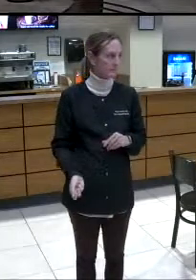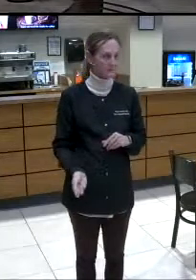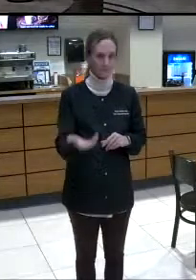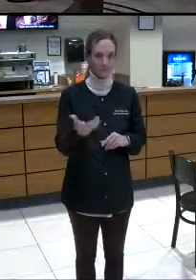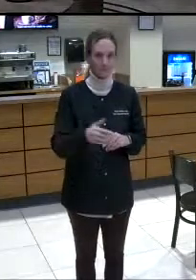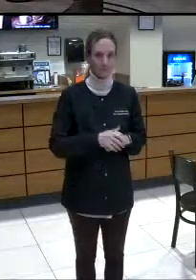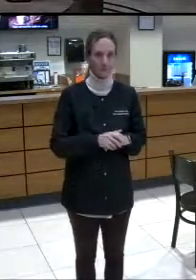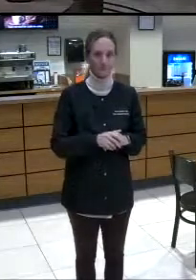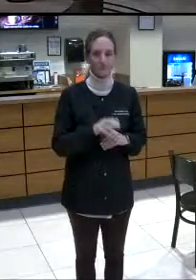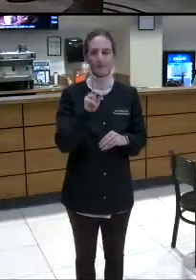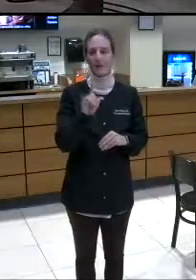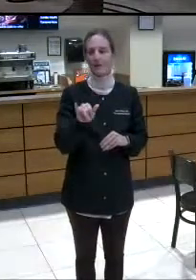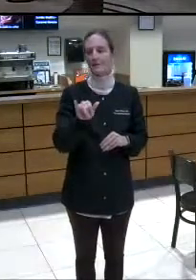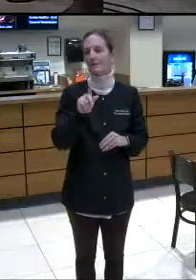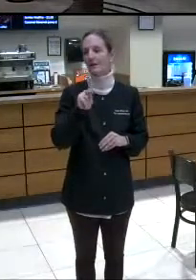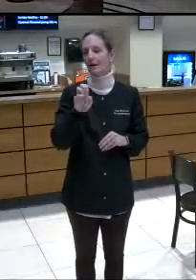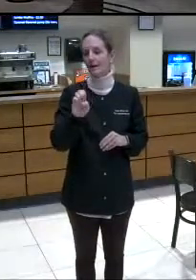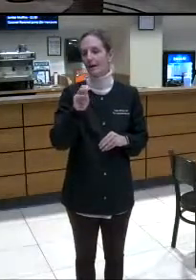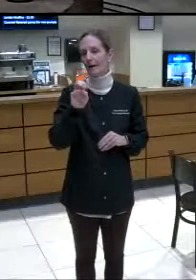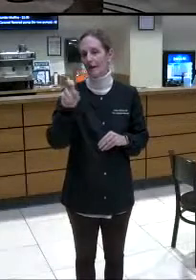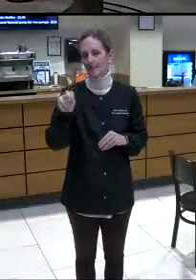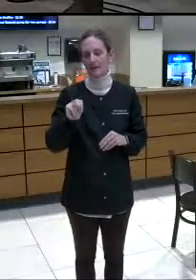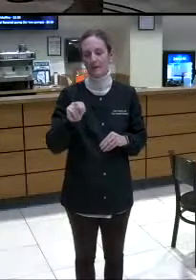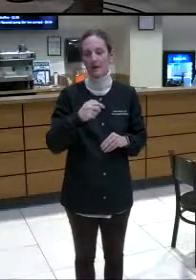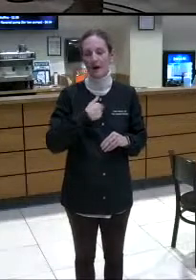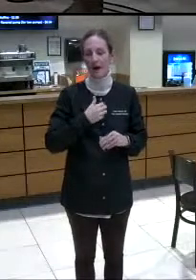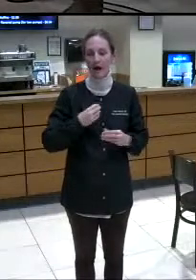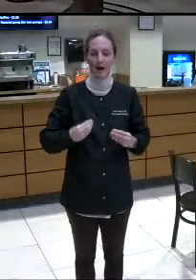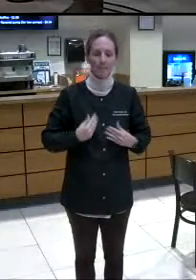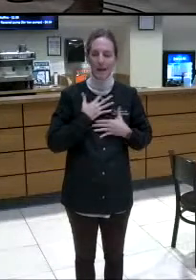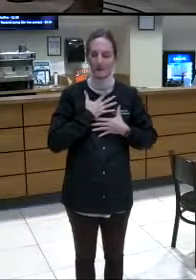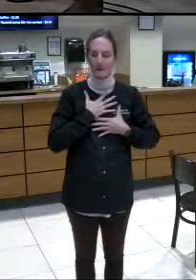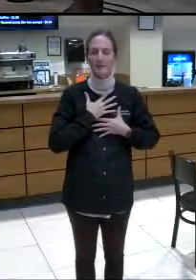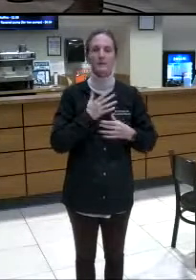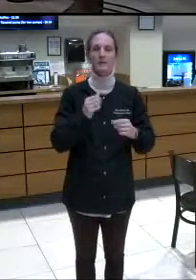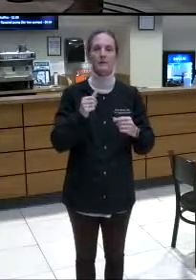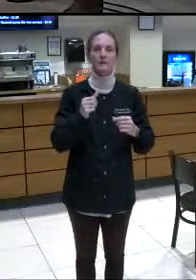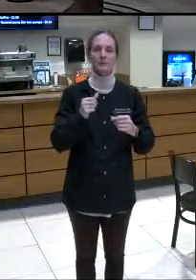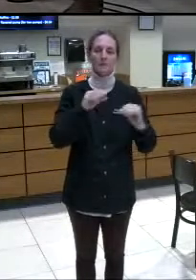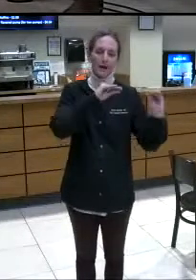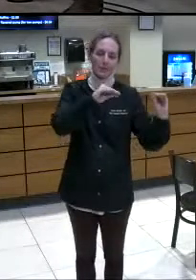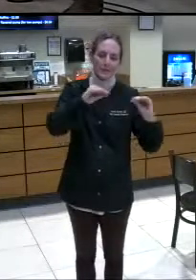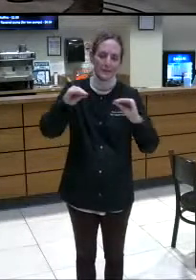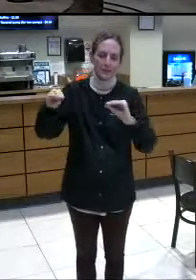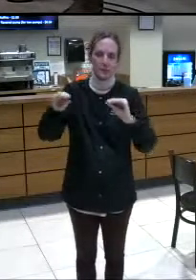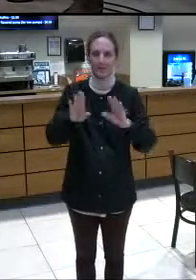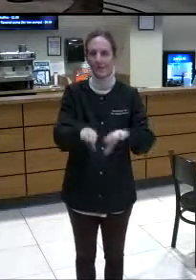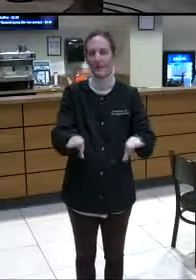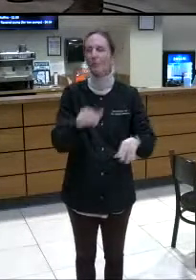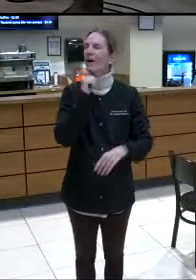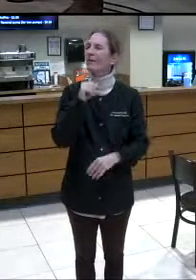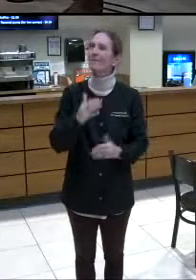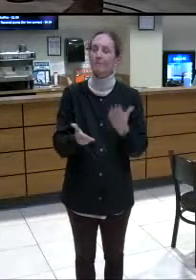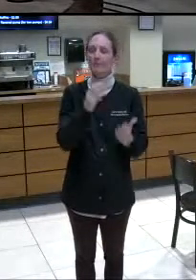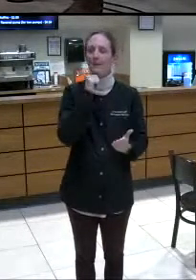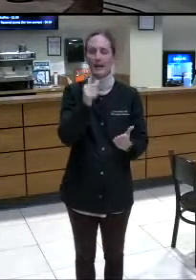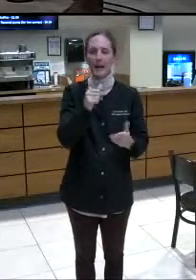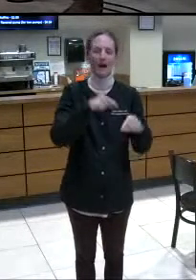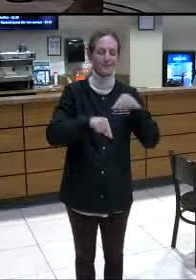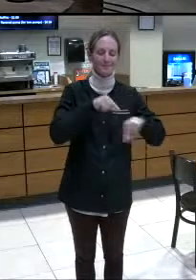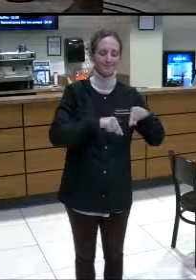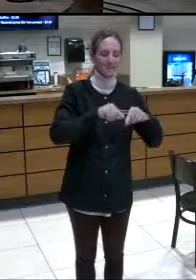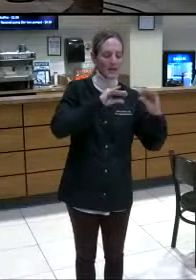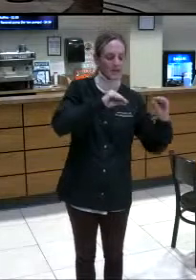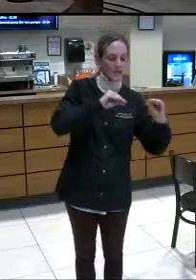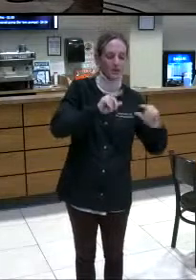I am passionate about teaching our kids, maybe not even teaching, but having our kids